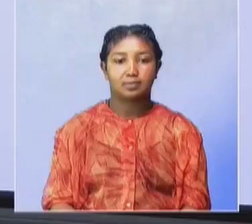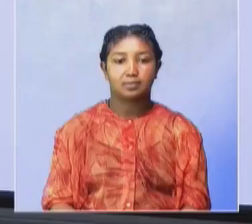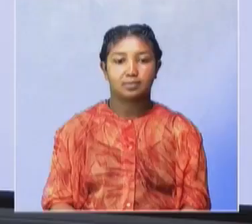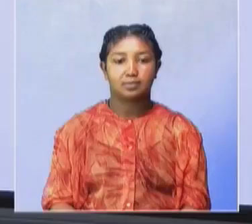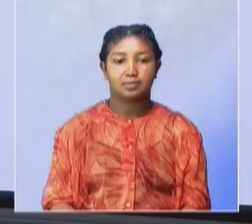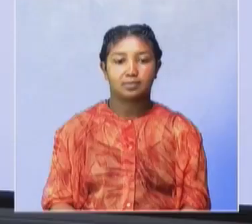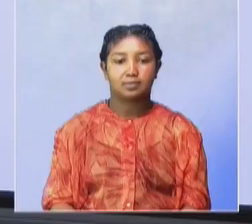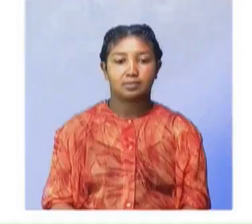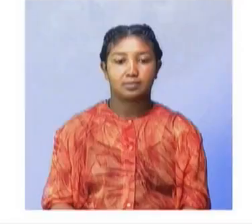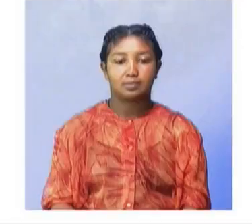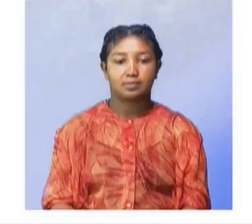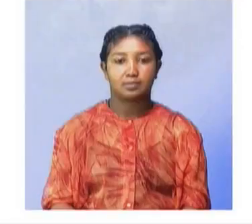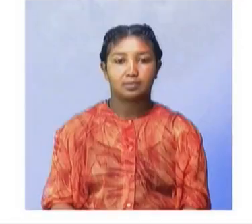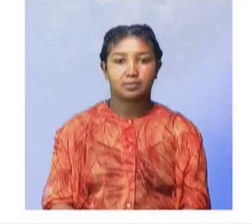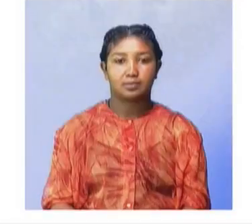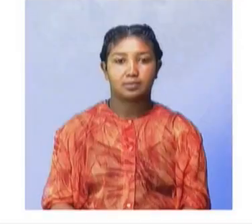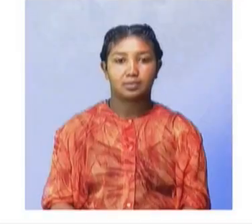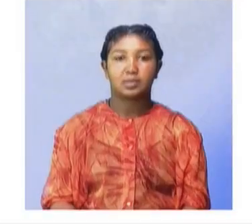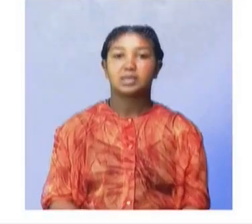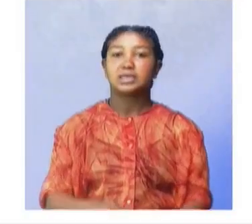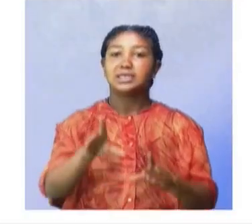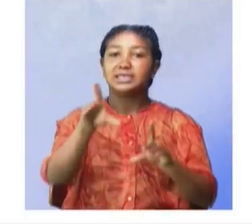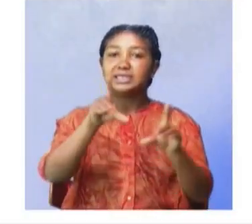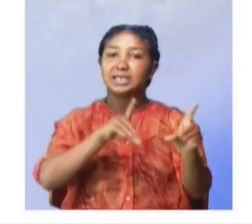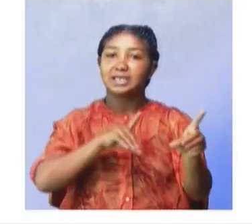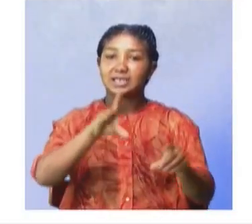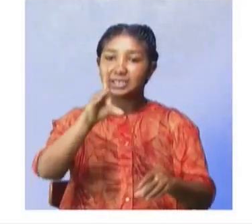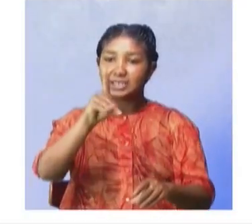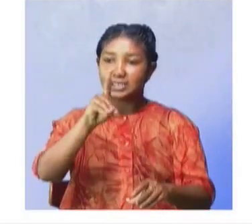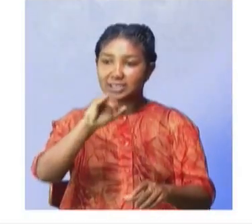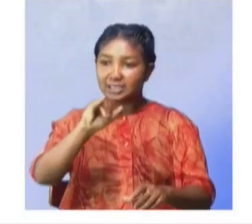Here is, did